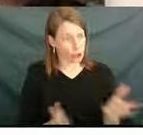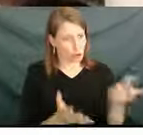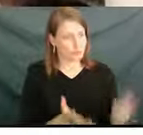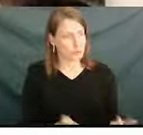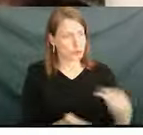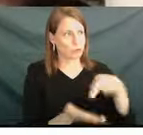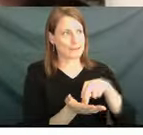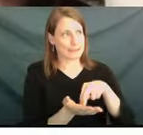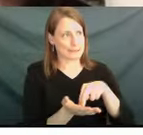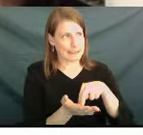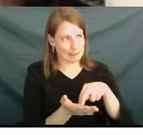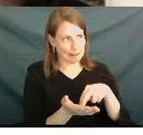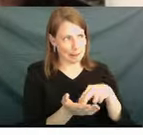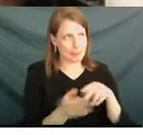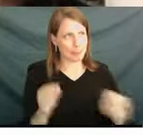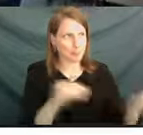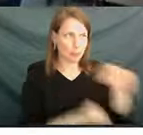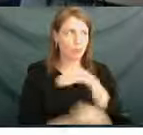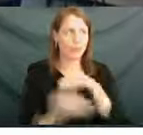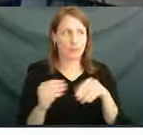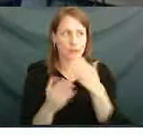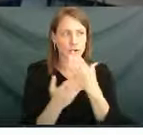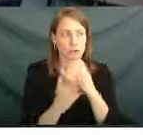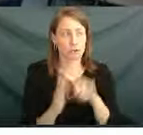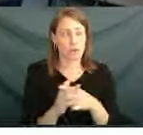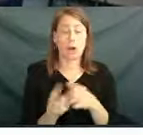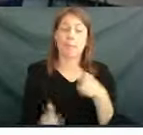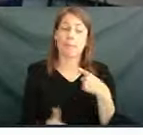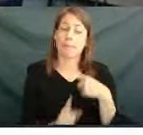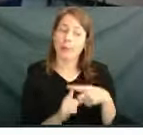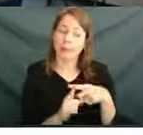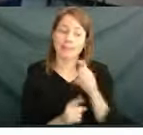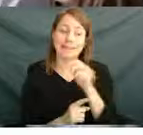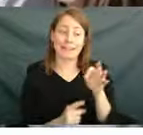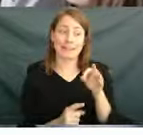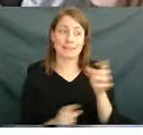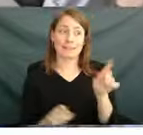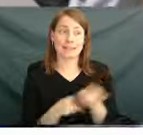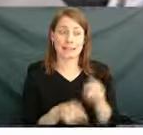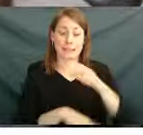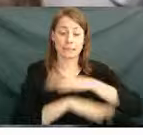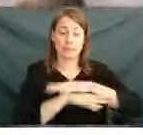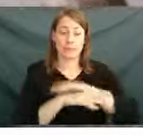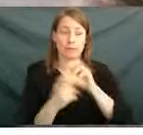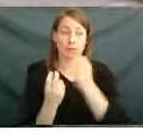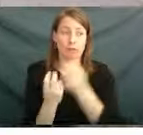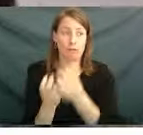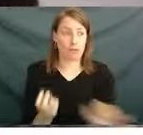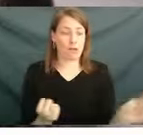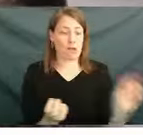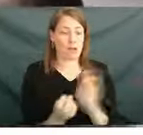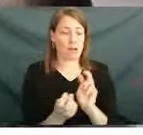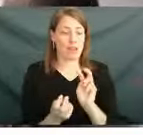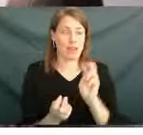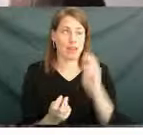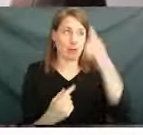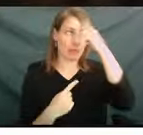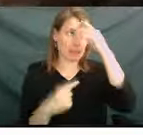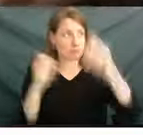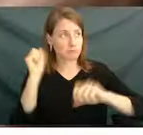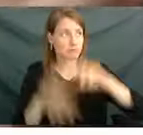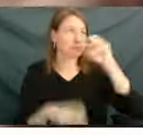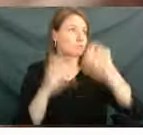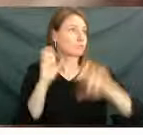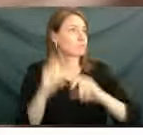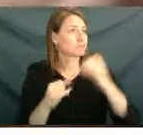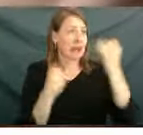actually thinking about issues and they're bouncing off one another, they're generating ideas and it's sort of scaffolding the